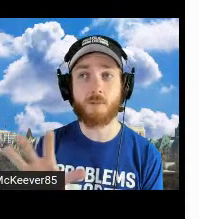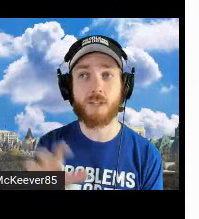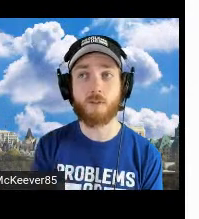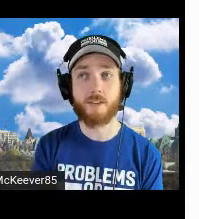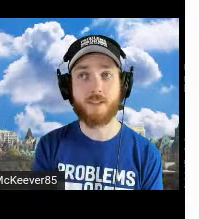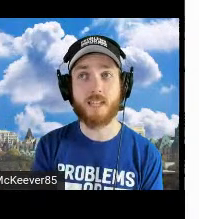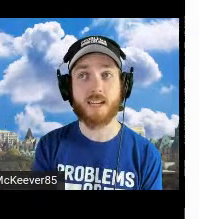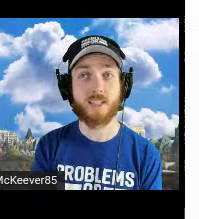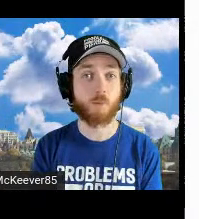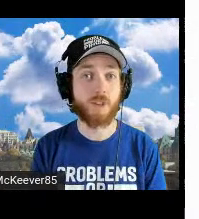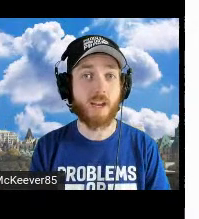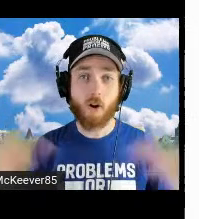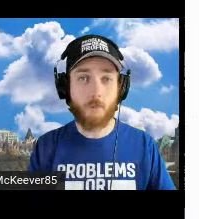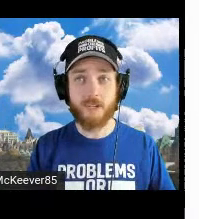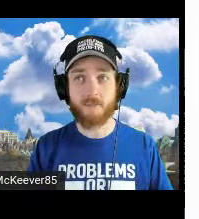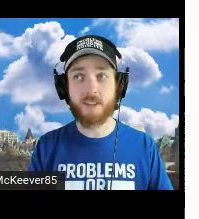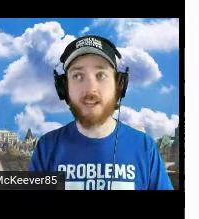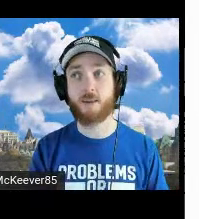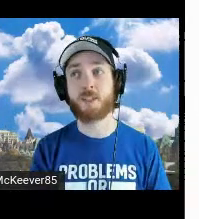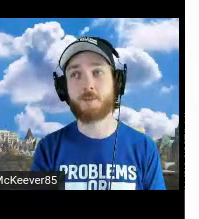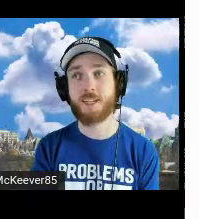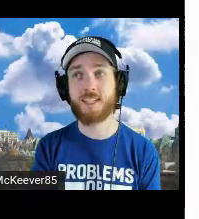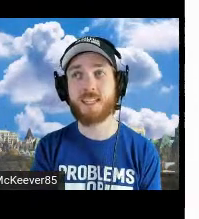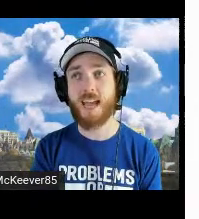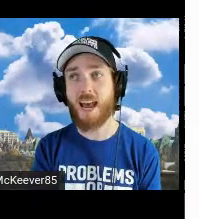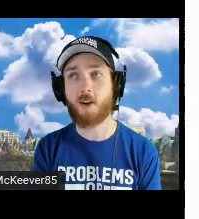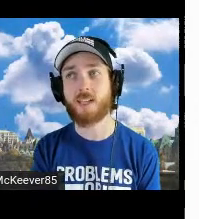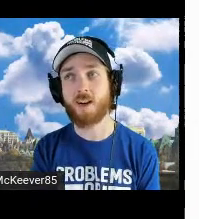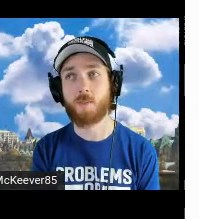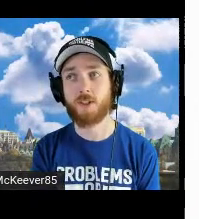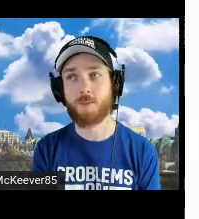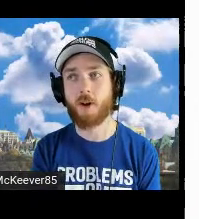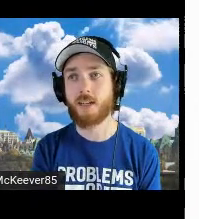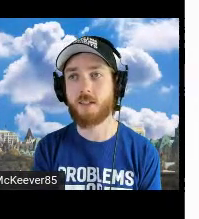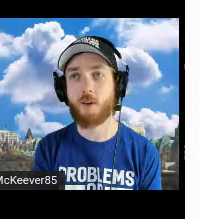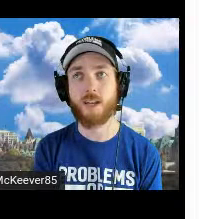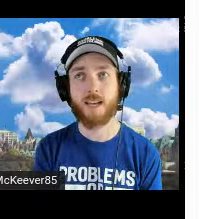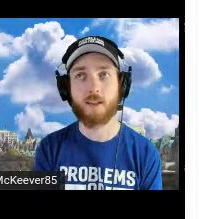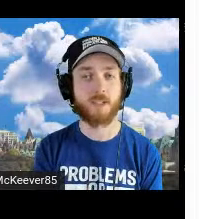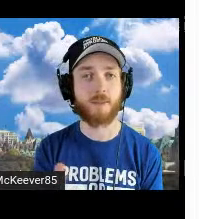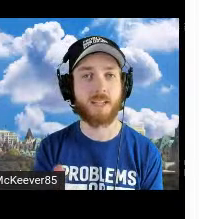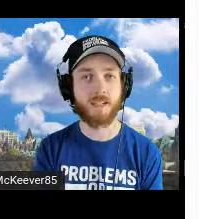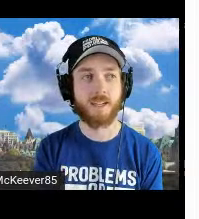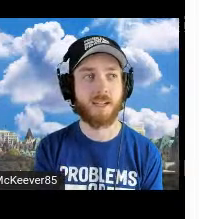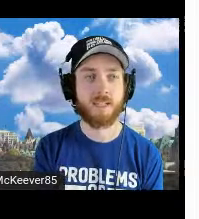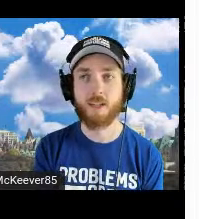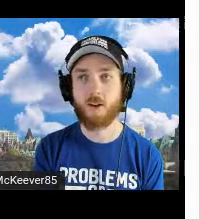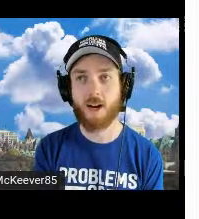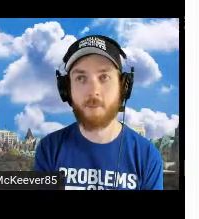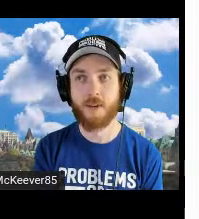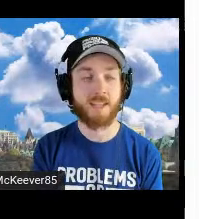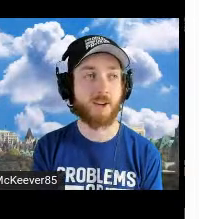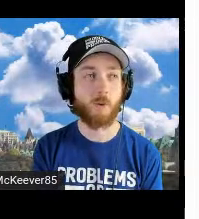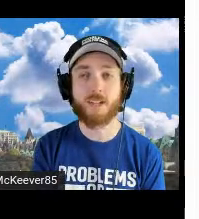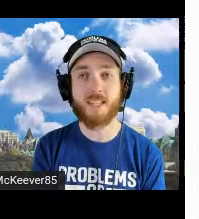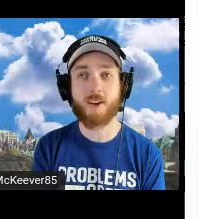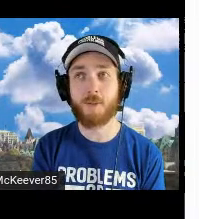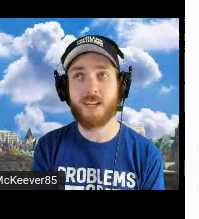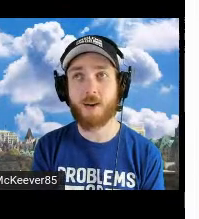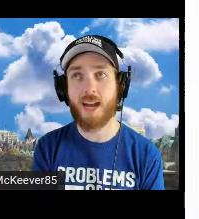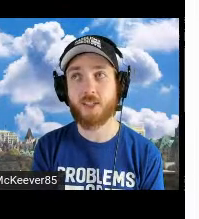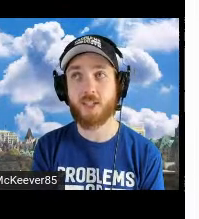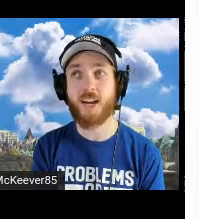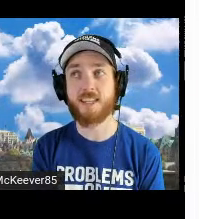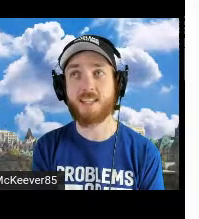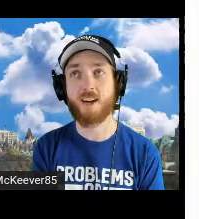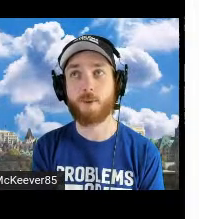thank God we don't live in Texas where they opened everything up, because we can see how terrible it's. Oh, actually, no, wait, that looks amazing. So, you know, once they opened